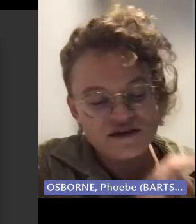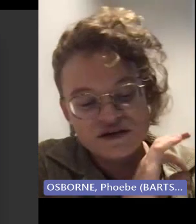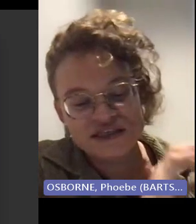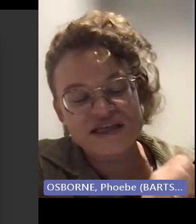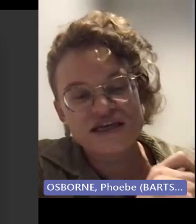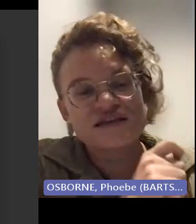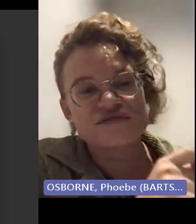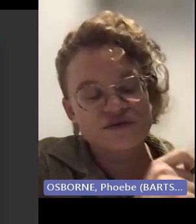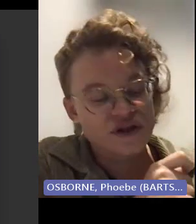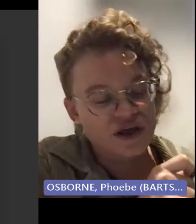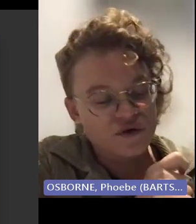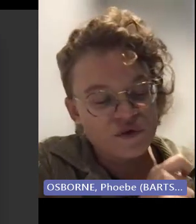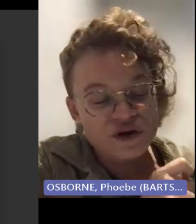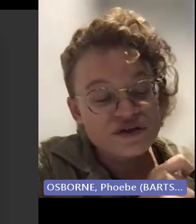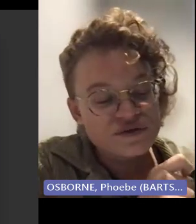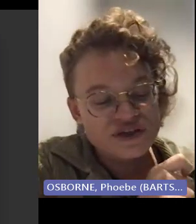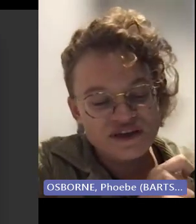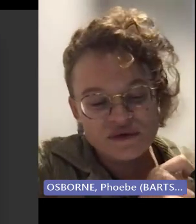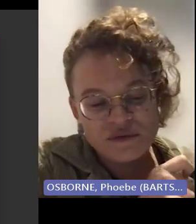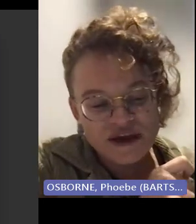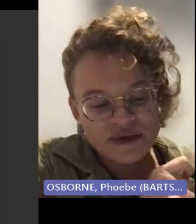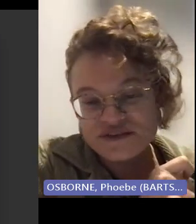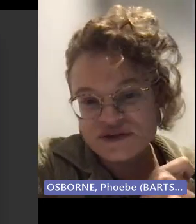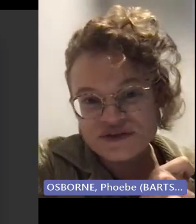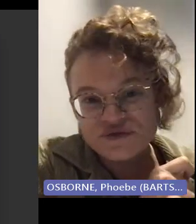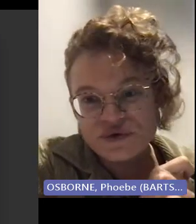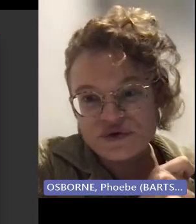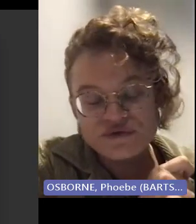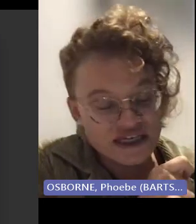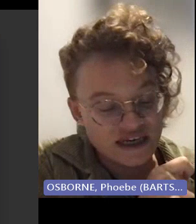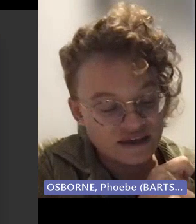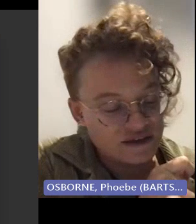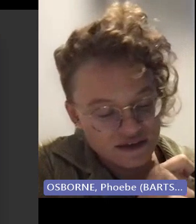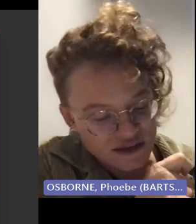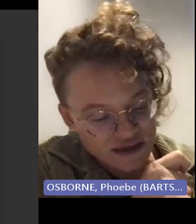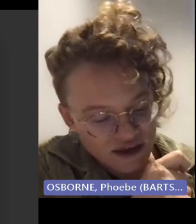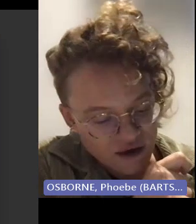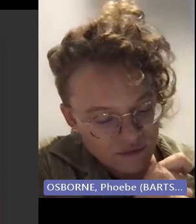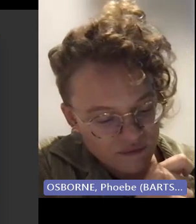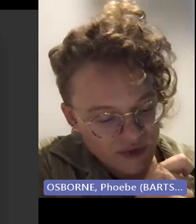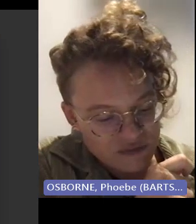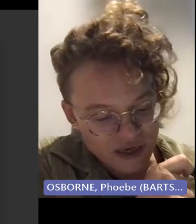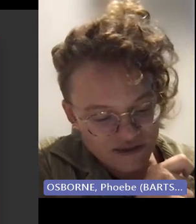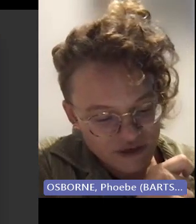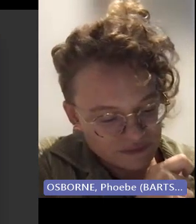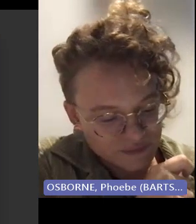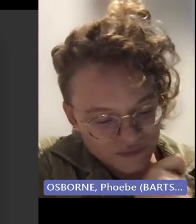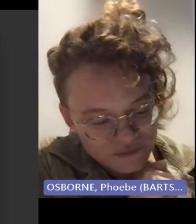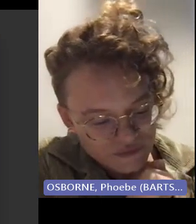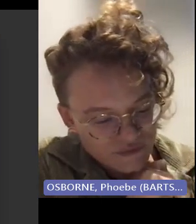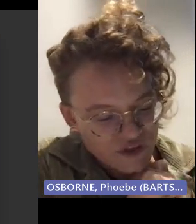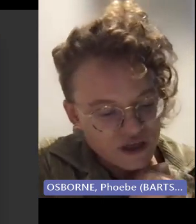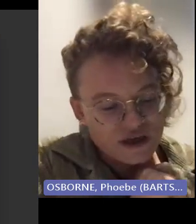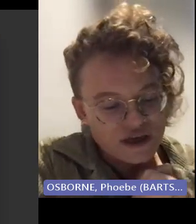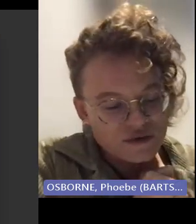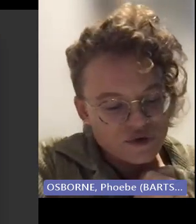highlighted so that you can see the different words, which I think would make a big difference for the reading aspect of